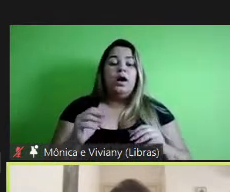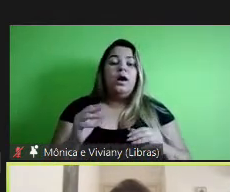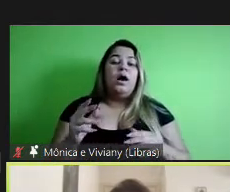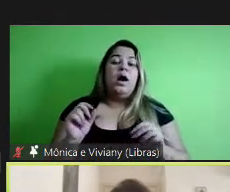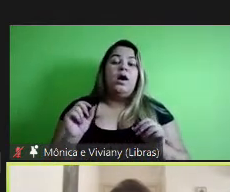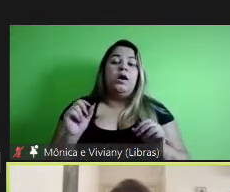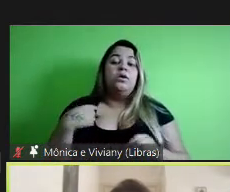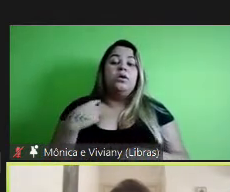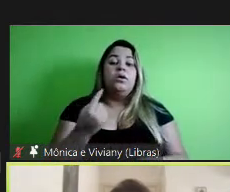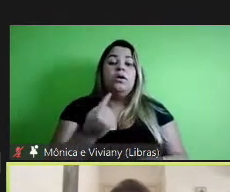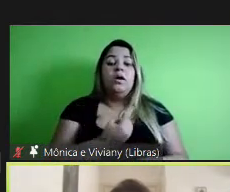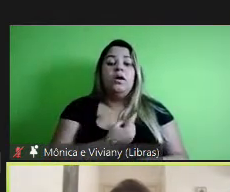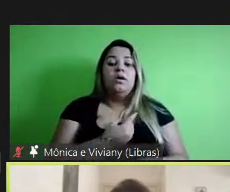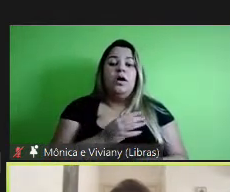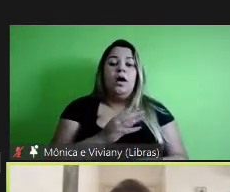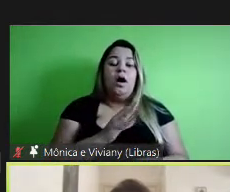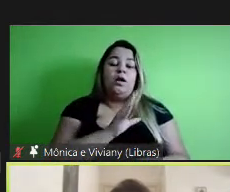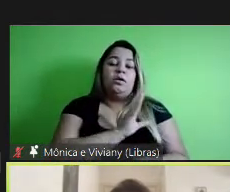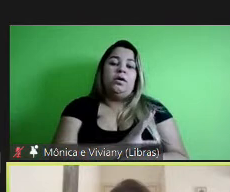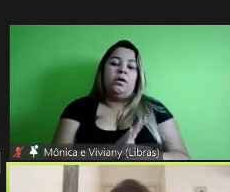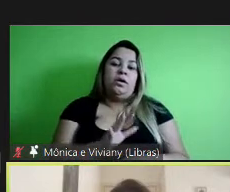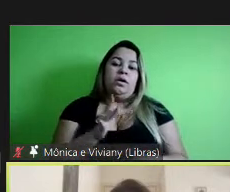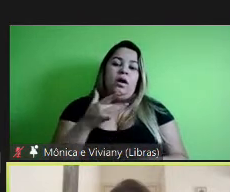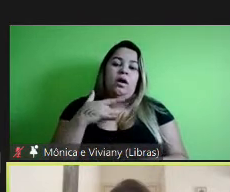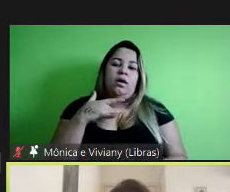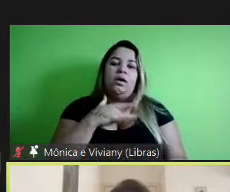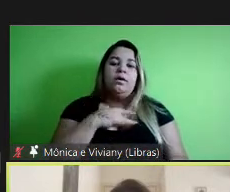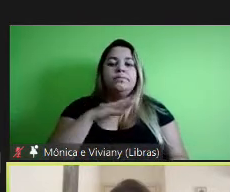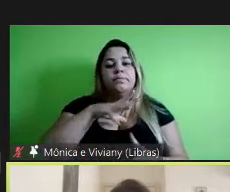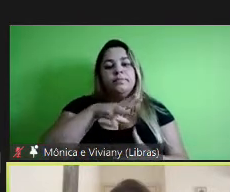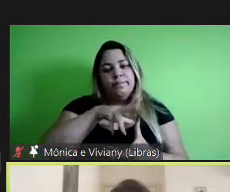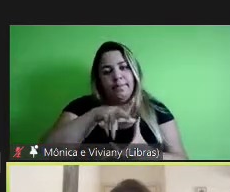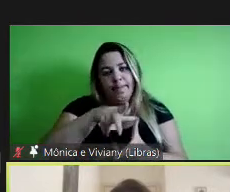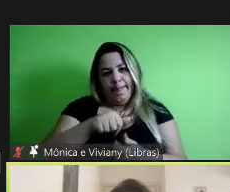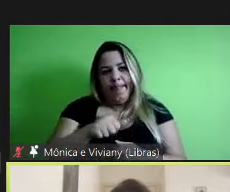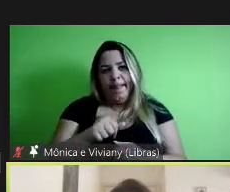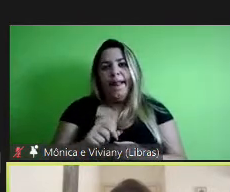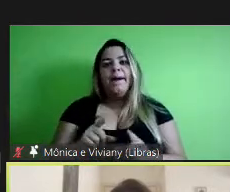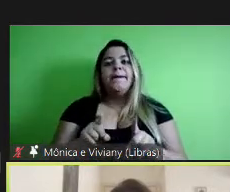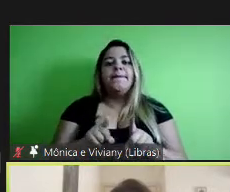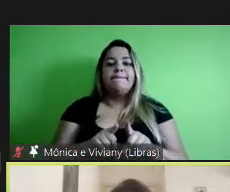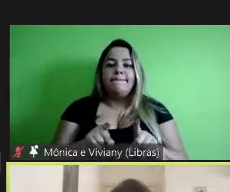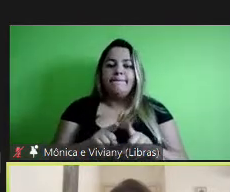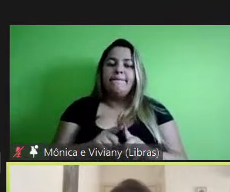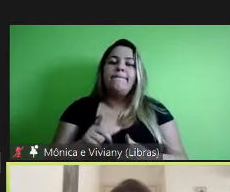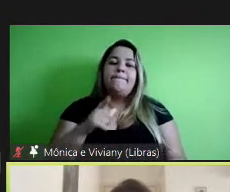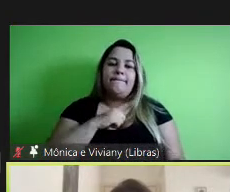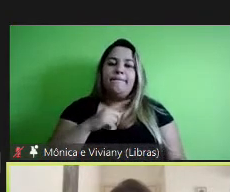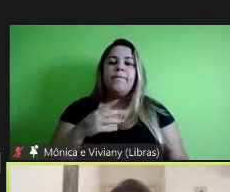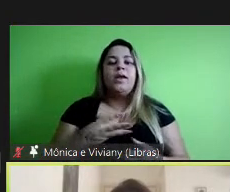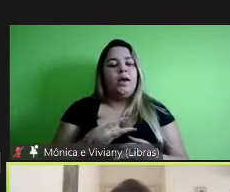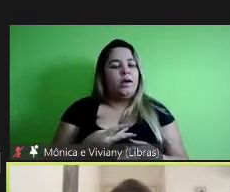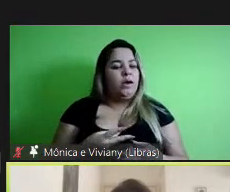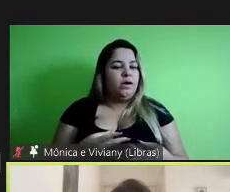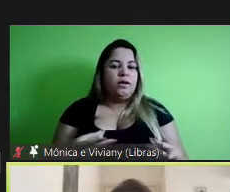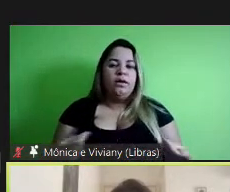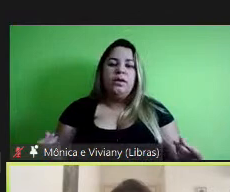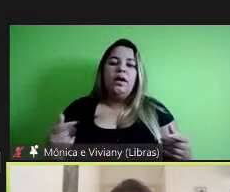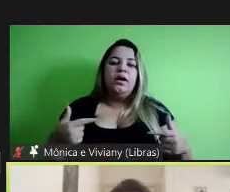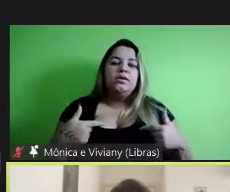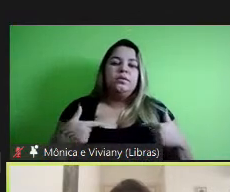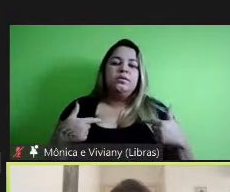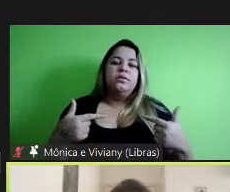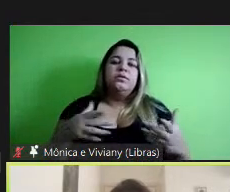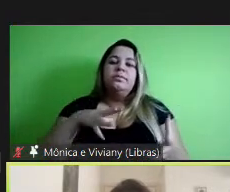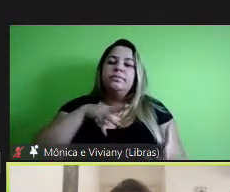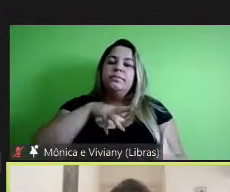of the planet and the health of humanity has to do with our course in planetary health. So although we have many